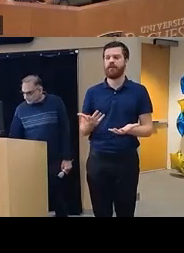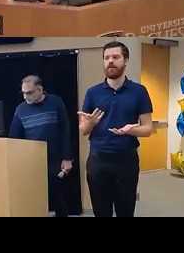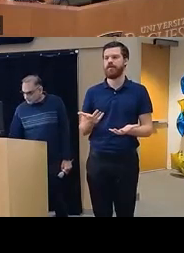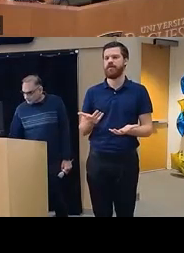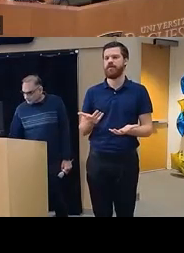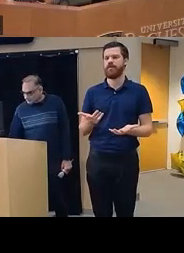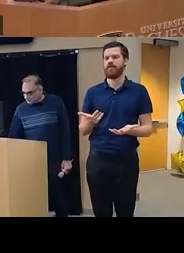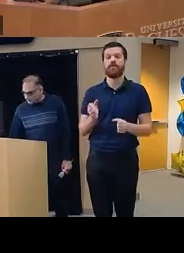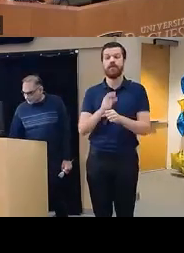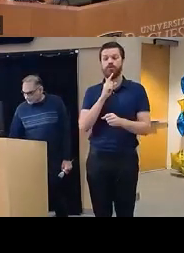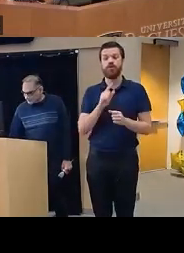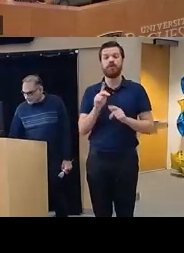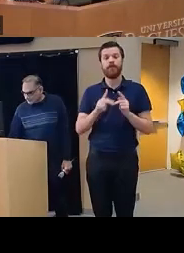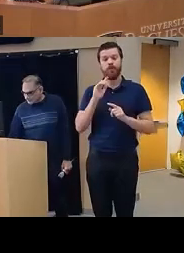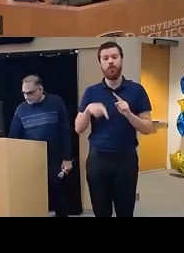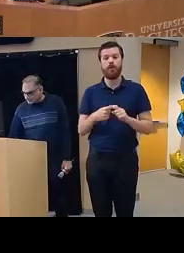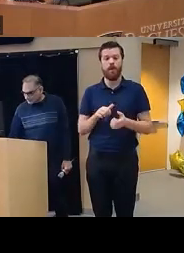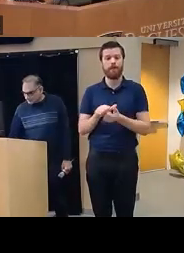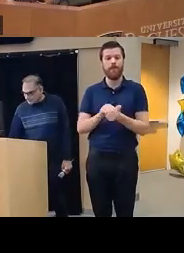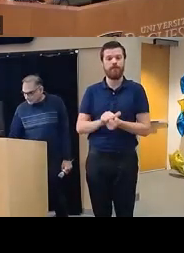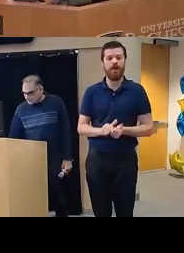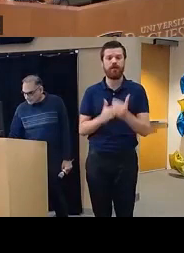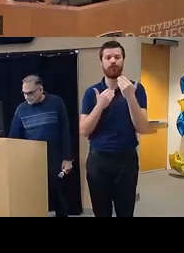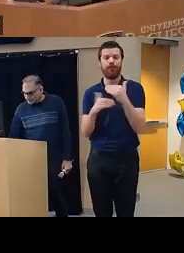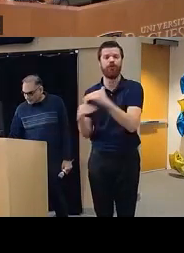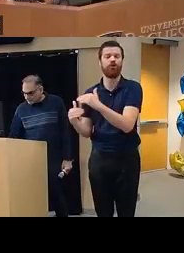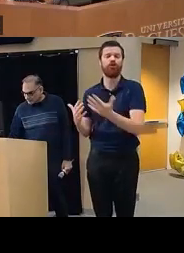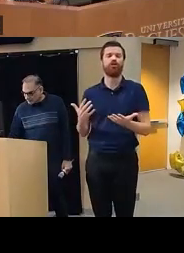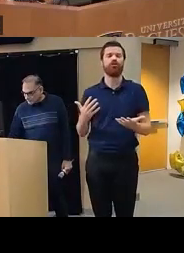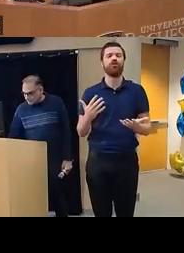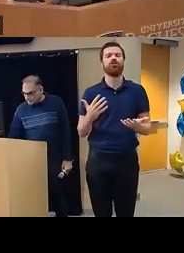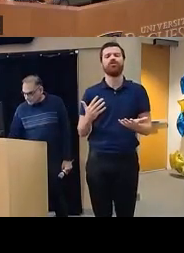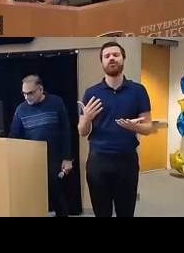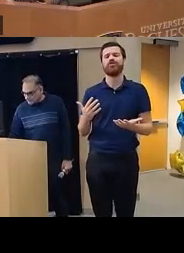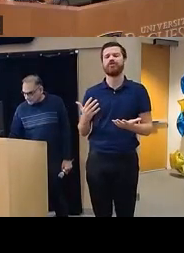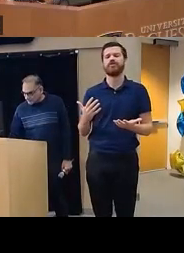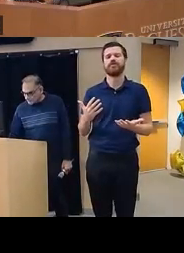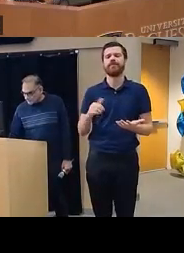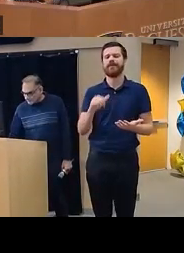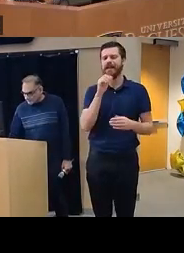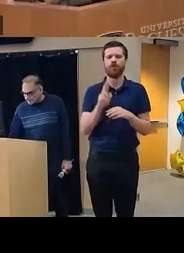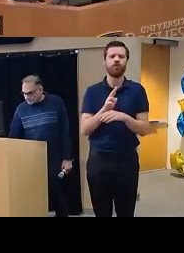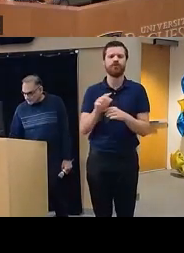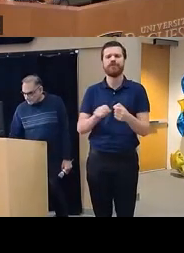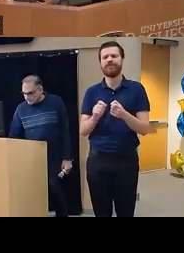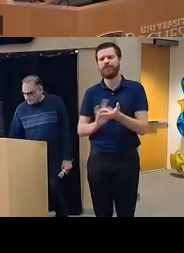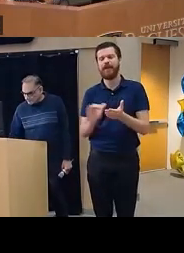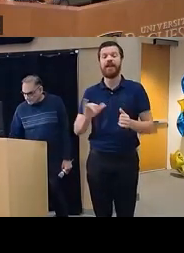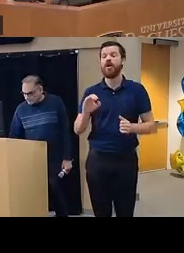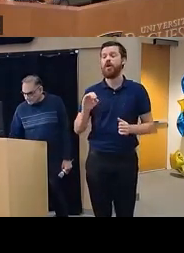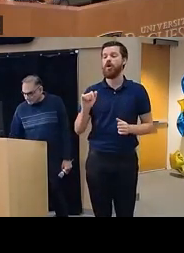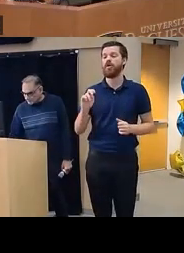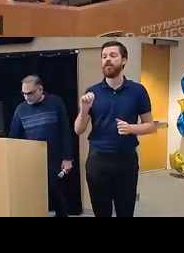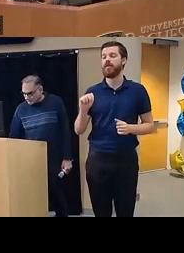metabolic, making sure people know about the metabolic parameters and, kind of not using certain medications like